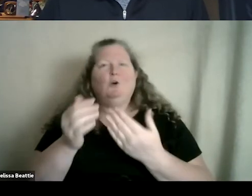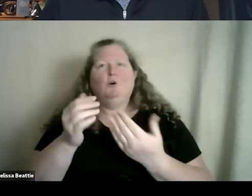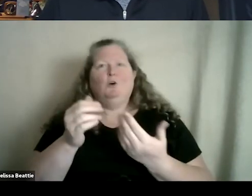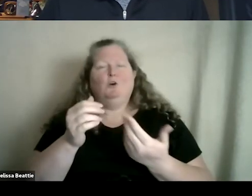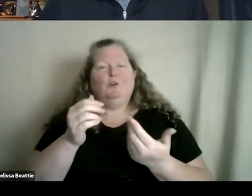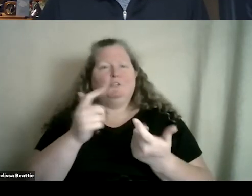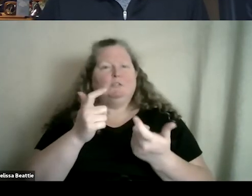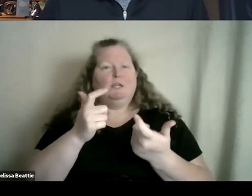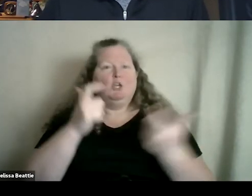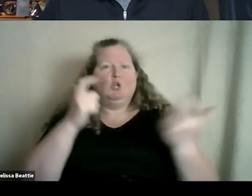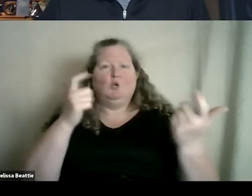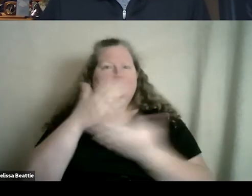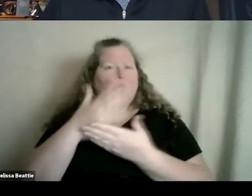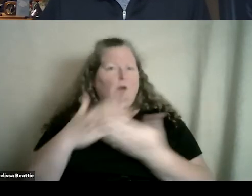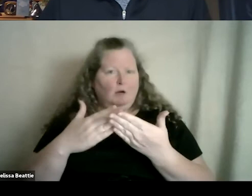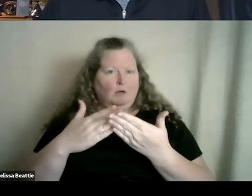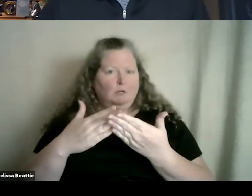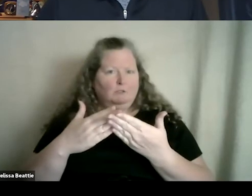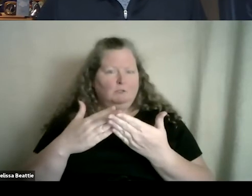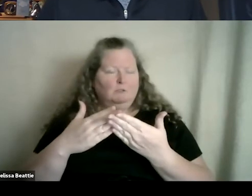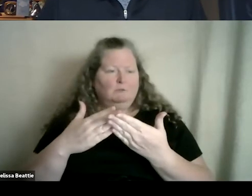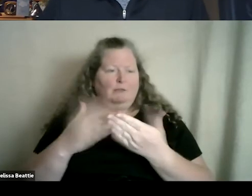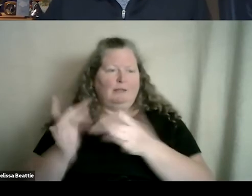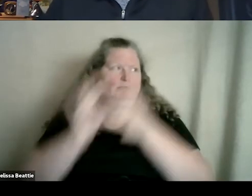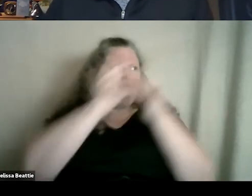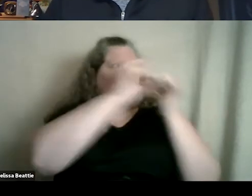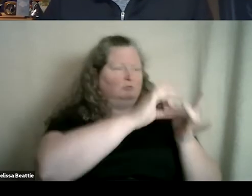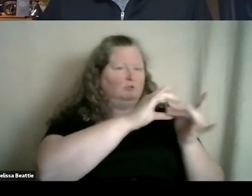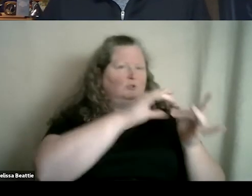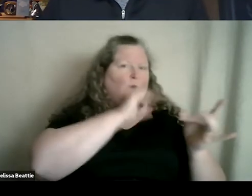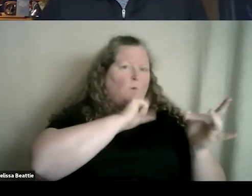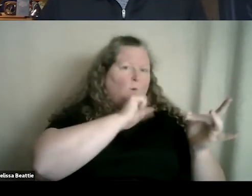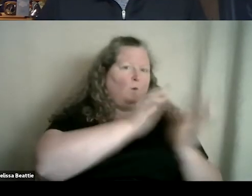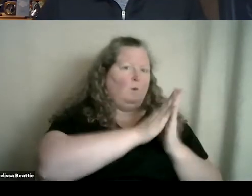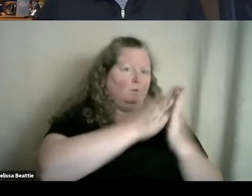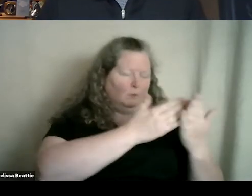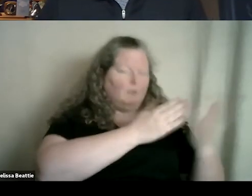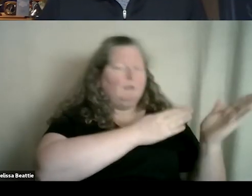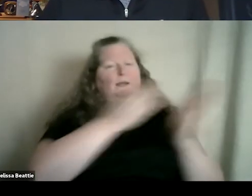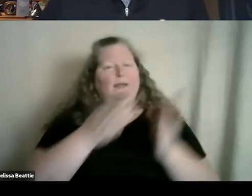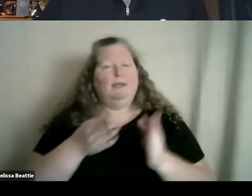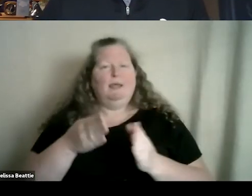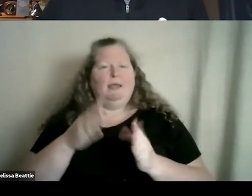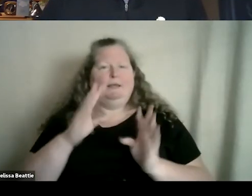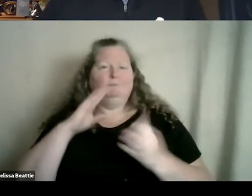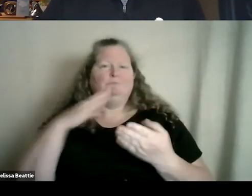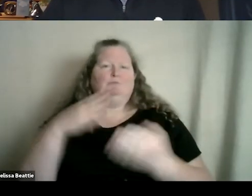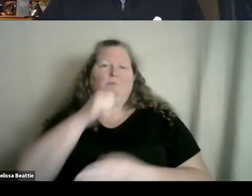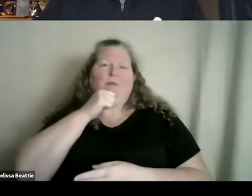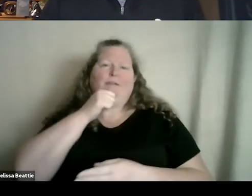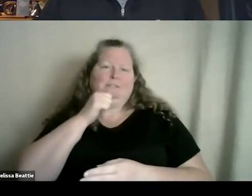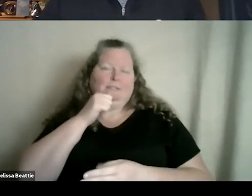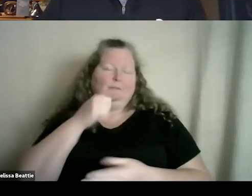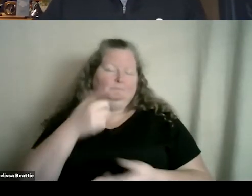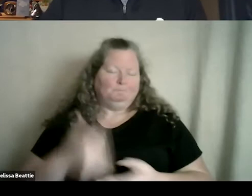large portion of it that's identical with the previous book, it is privacy-centric. And it closes with a chapter of,